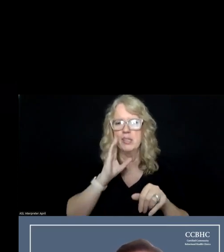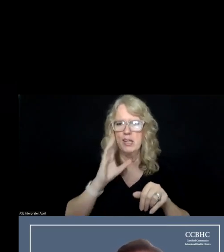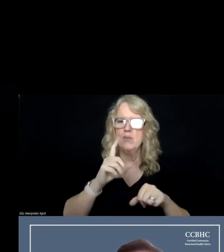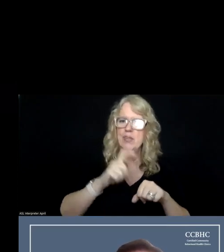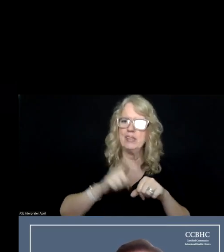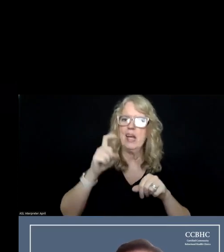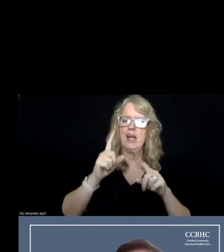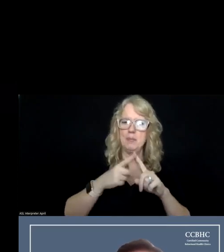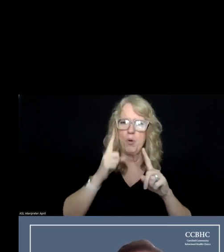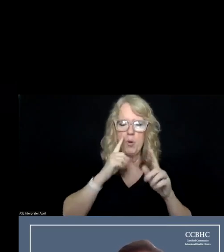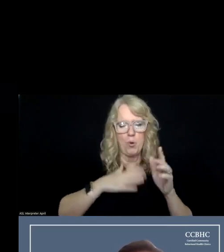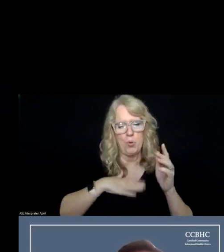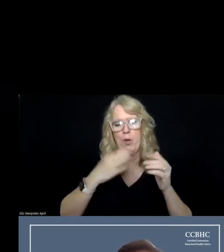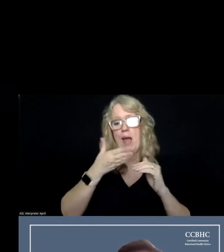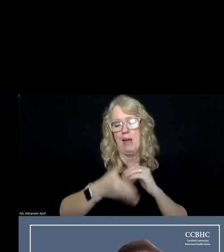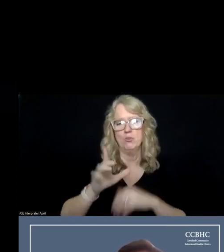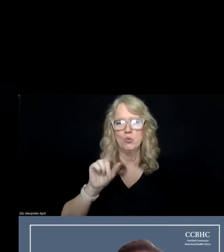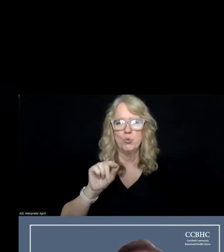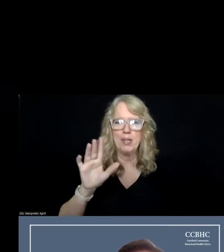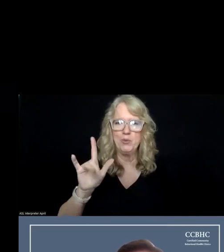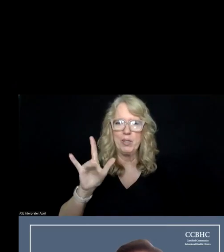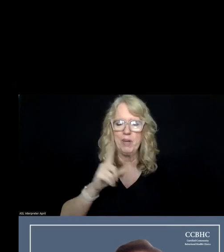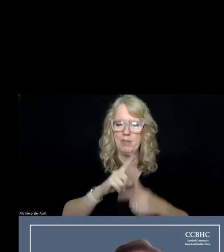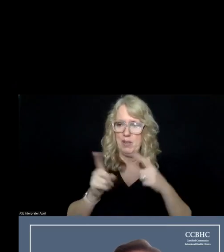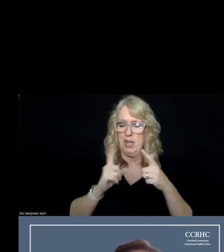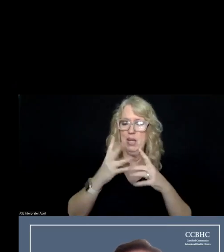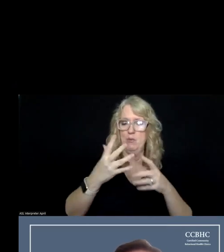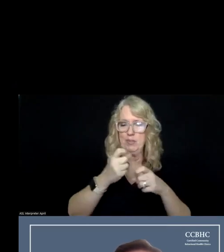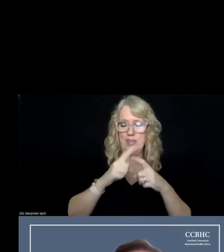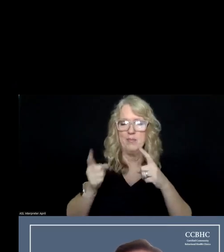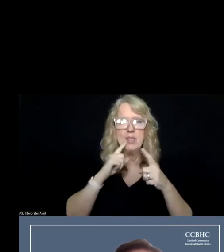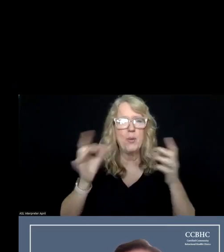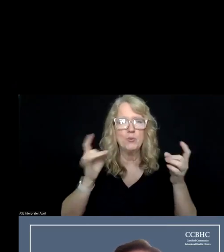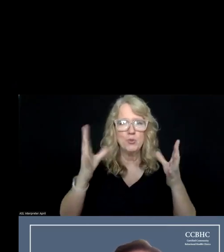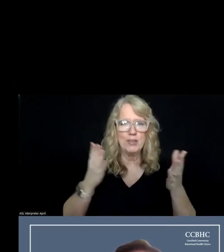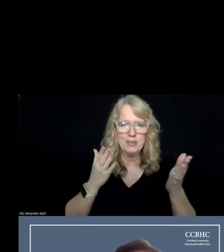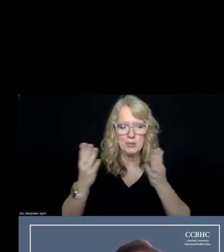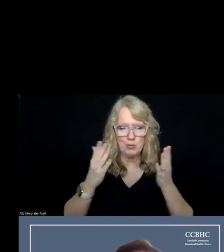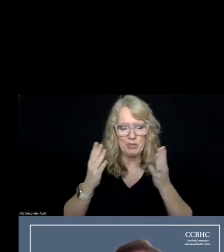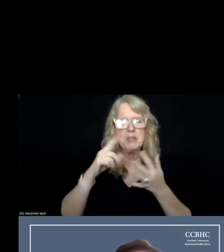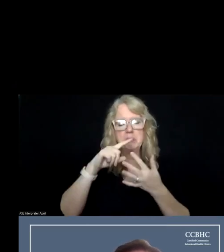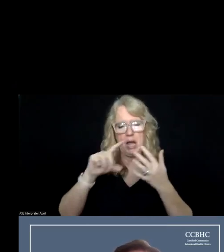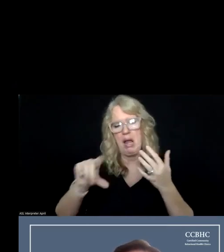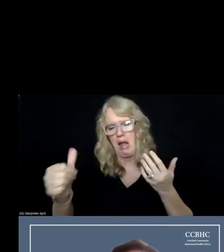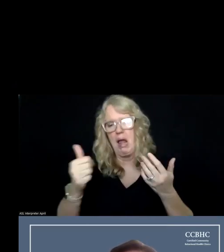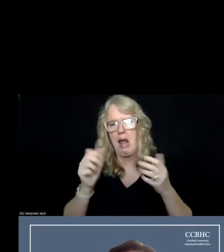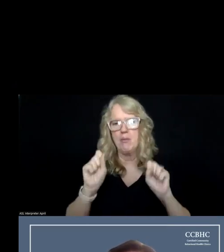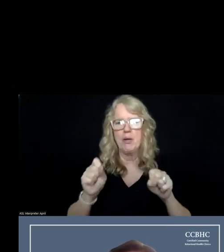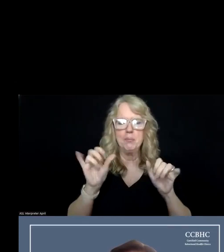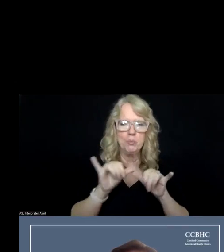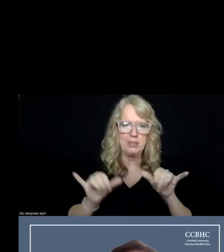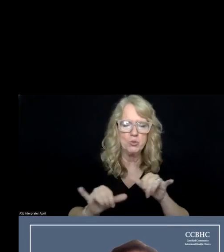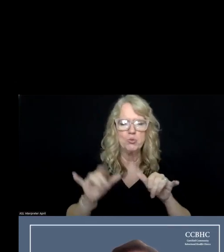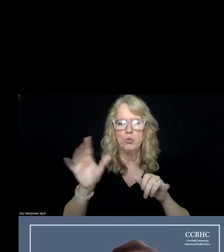to crisis, or will after 2025, and time to receiving crisis services, but a number of other measures as well. And then all